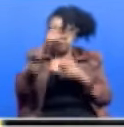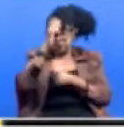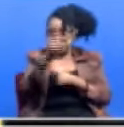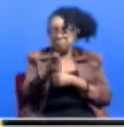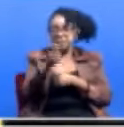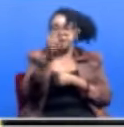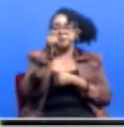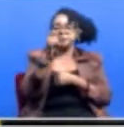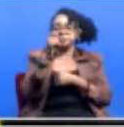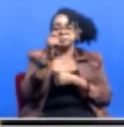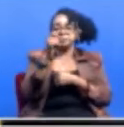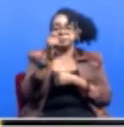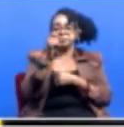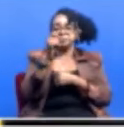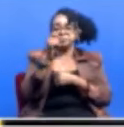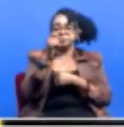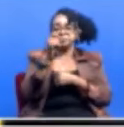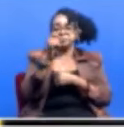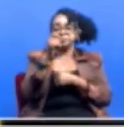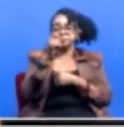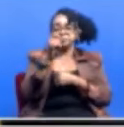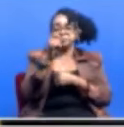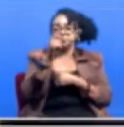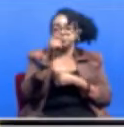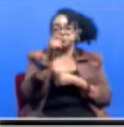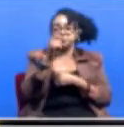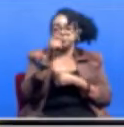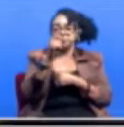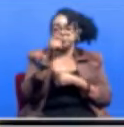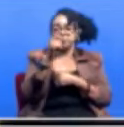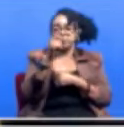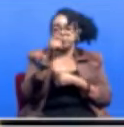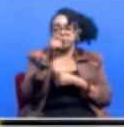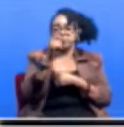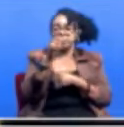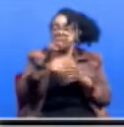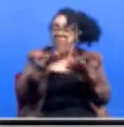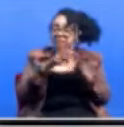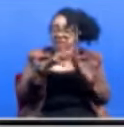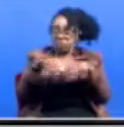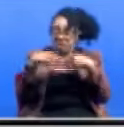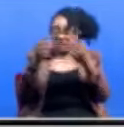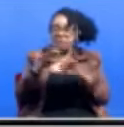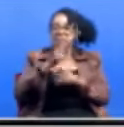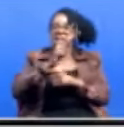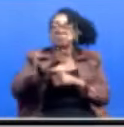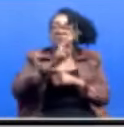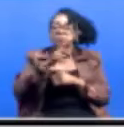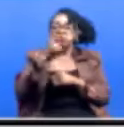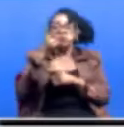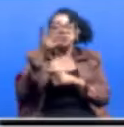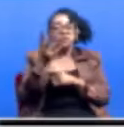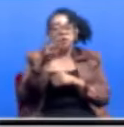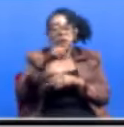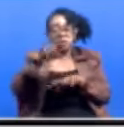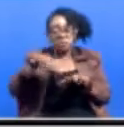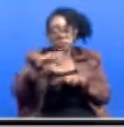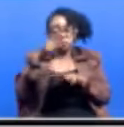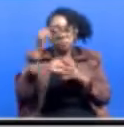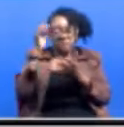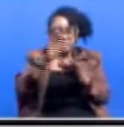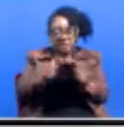apologize to the Western Kenya people. We are giving him an ultimatum of 24 hours and we believe that UDA is a